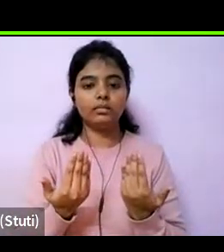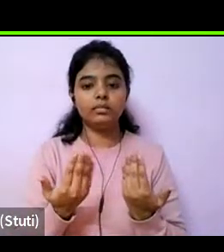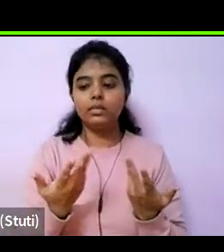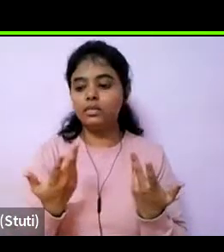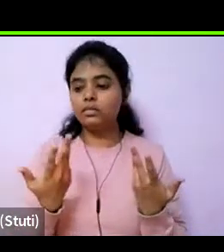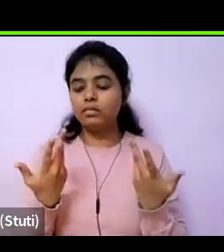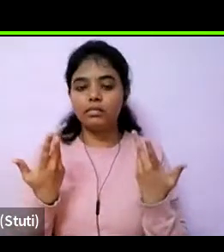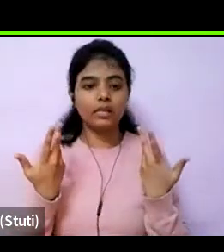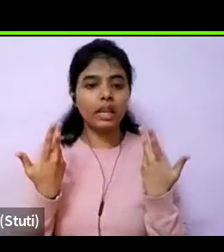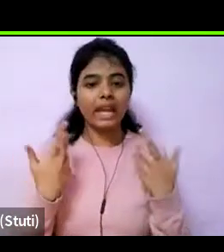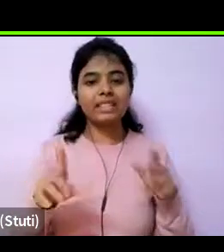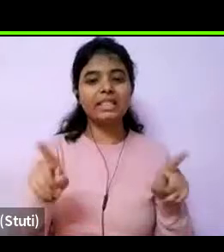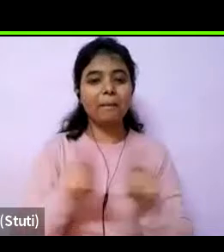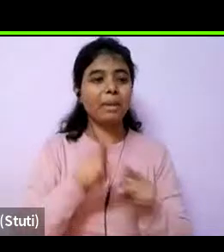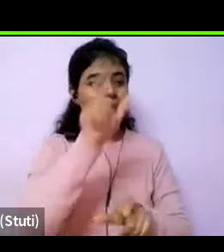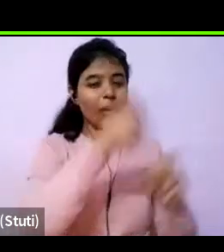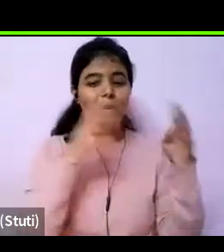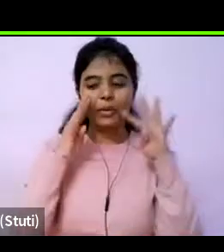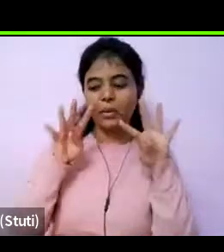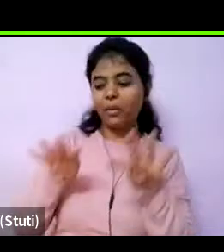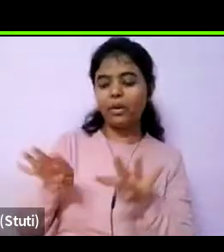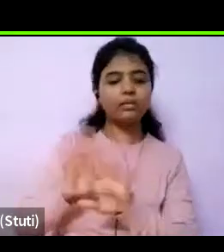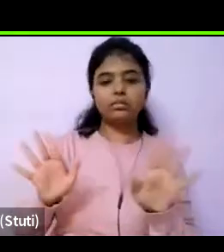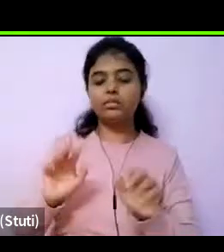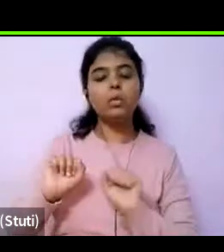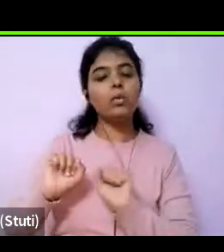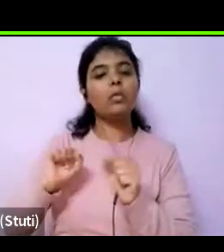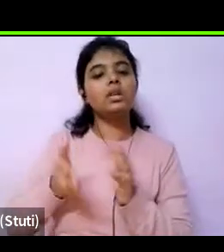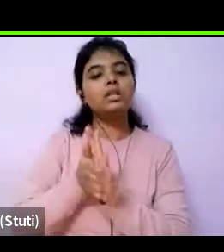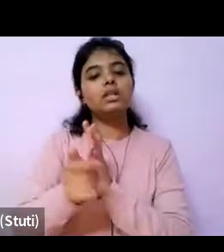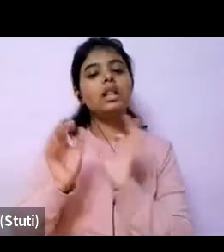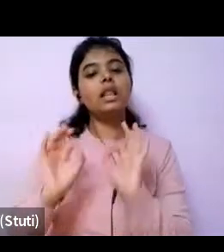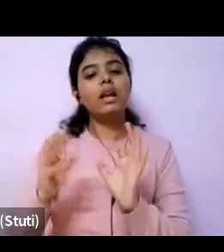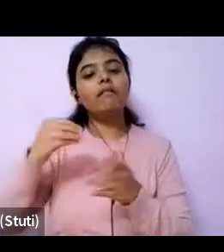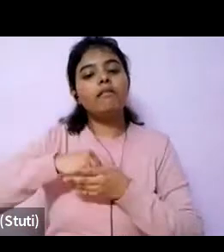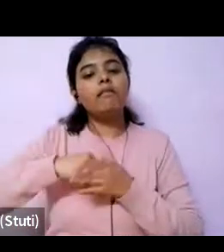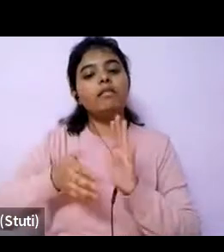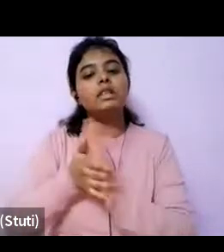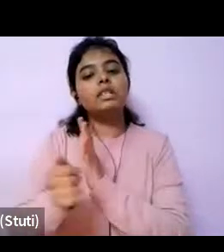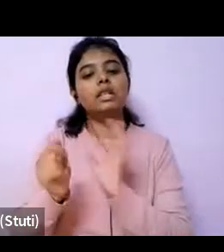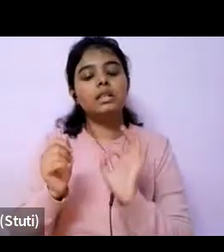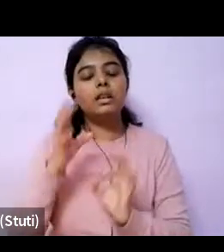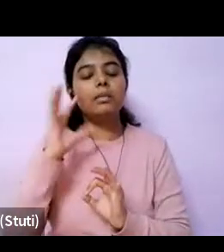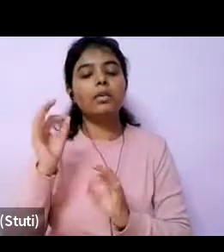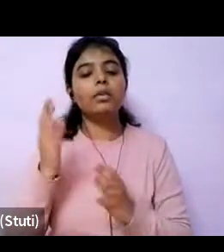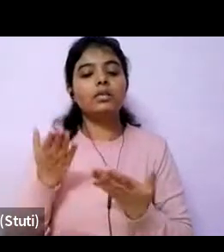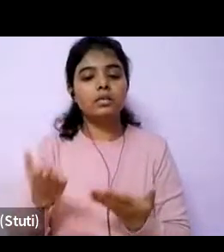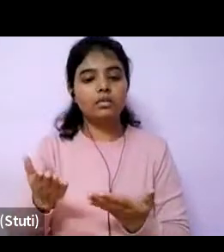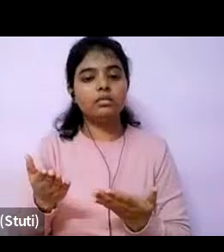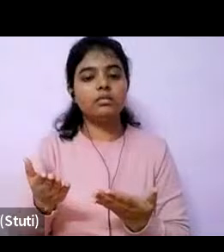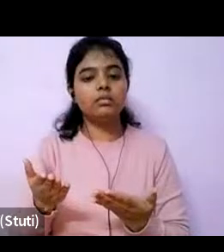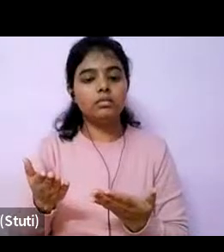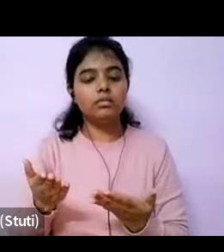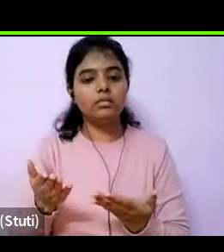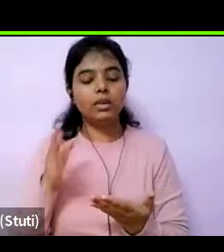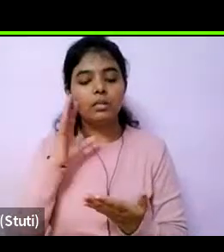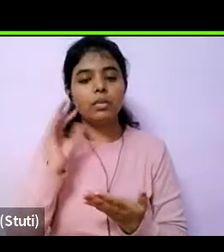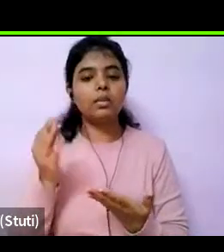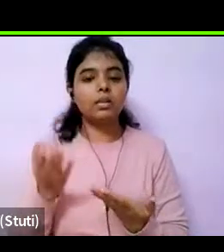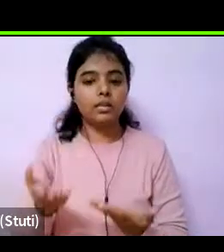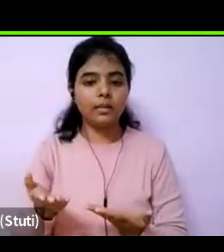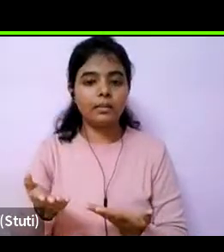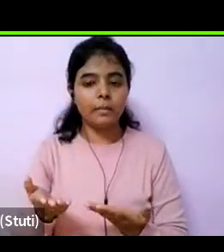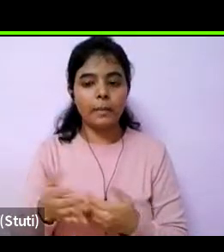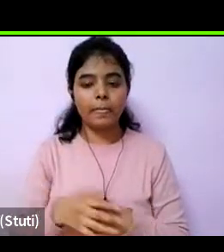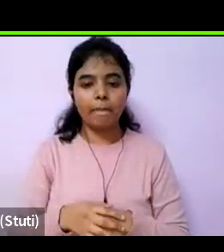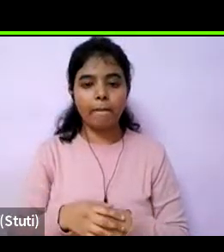showcase or display his or her talents than the able-bodied. Okay. Yes. Because if we take